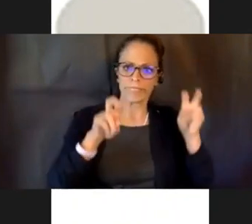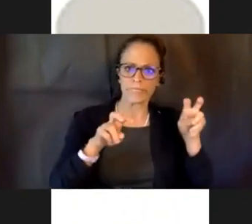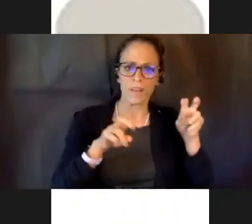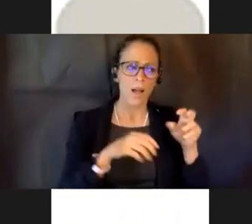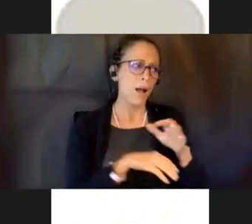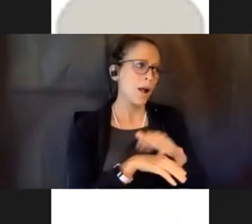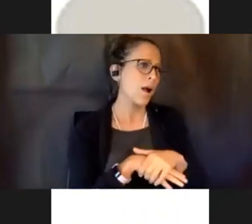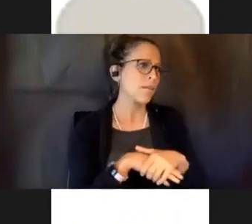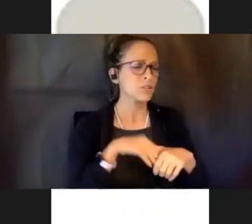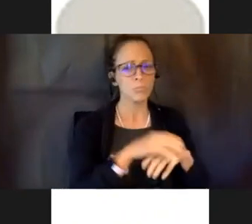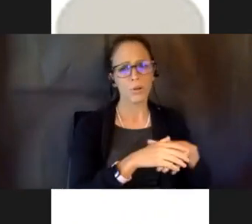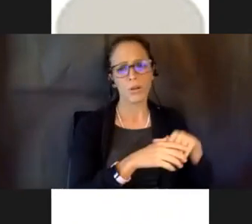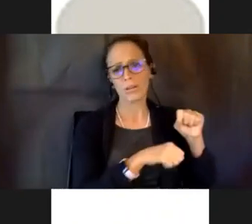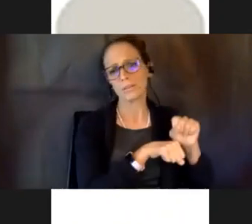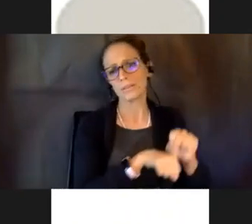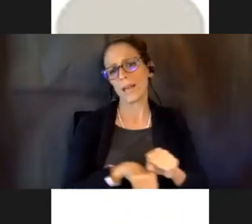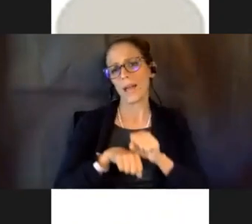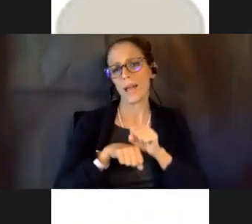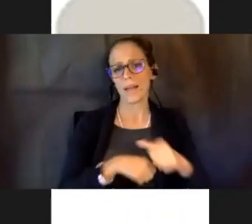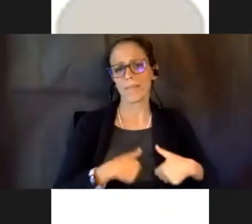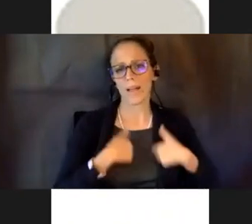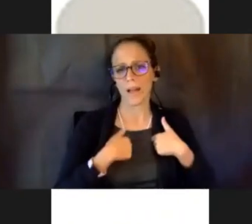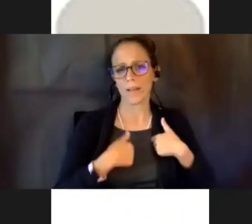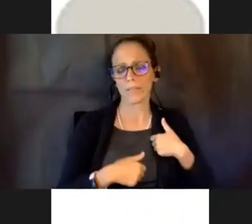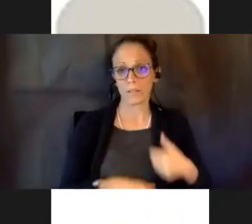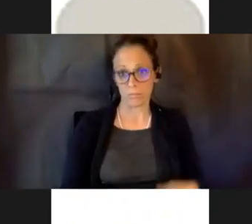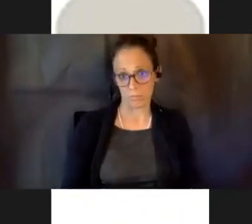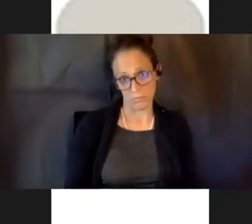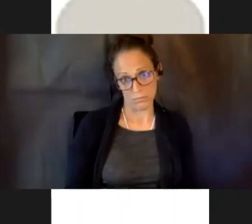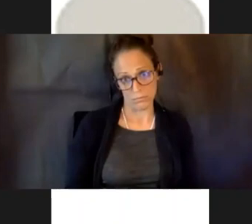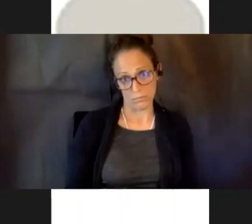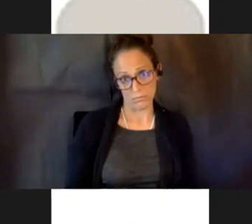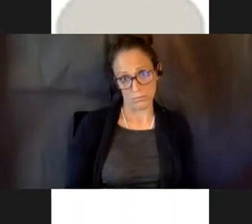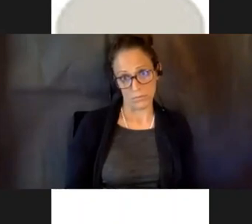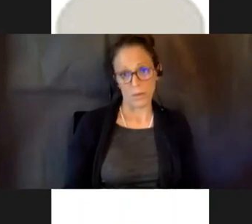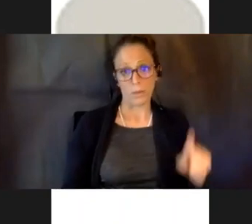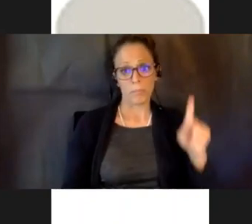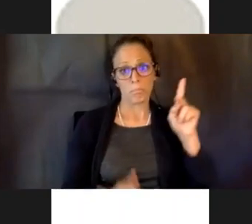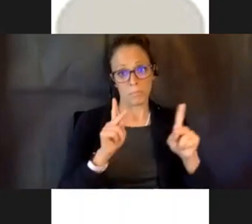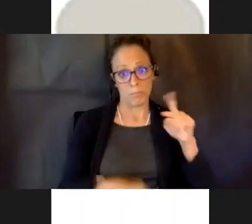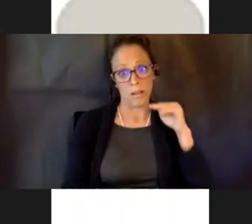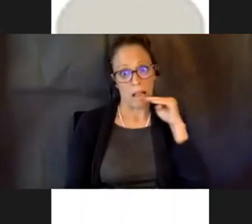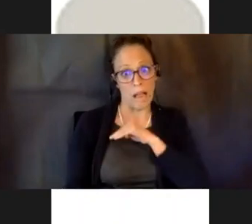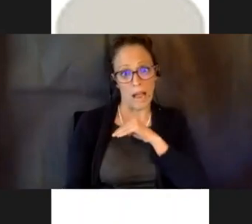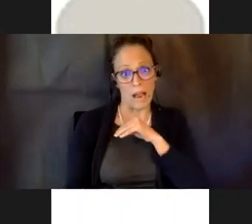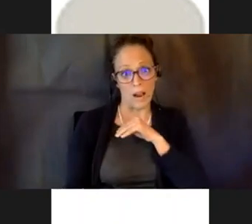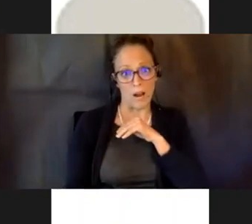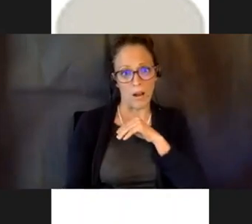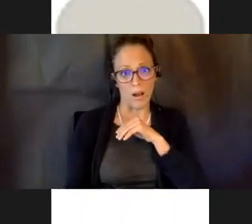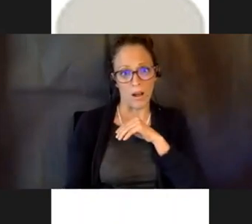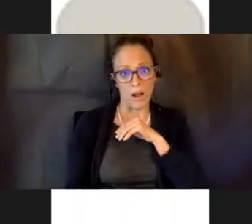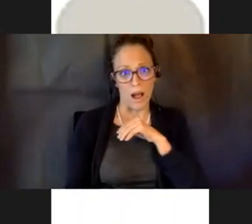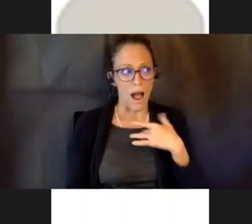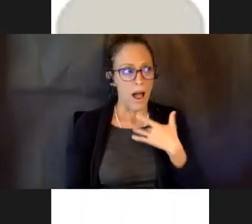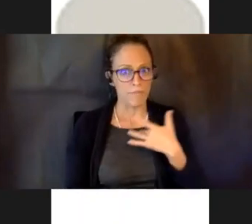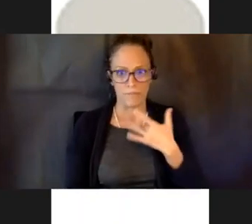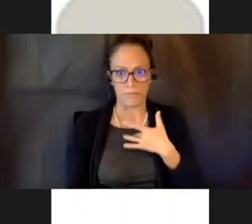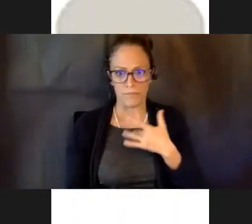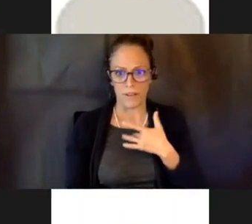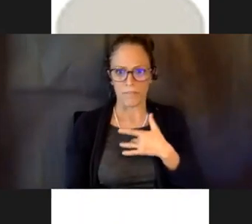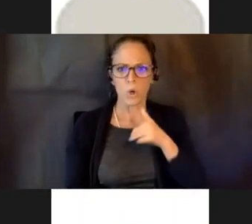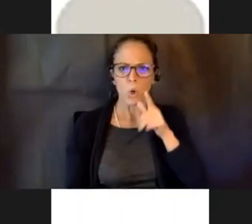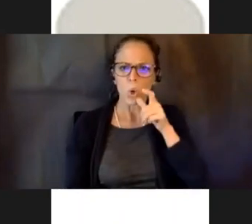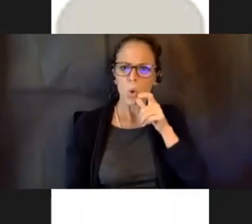the plantation, you know? Well, you know, it depends on who you're asking, right?